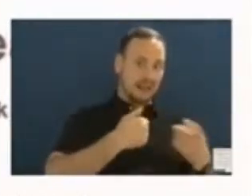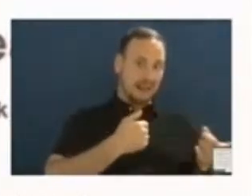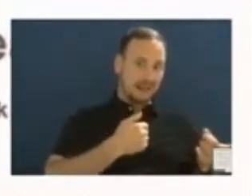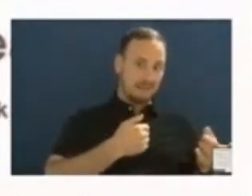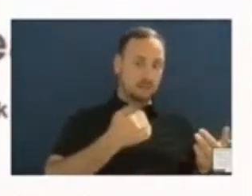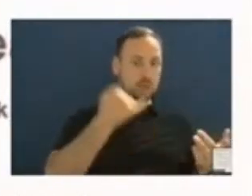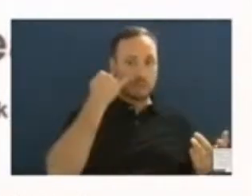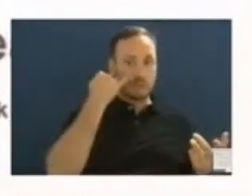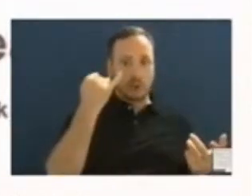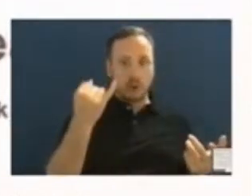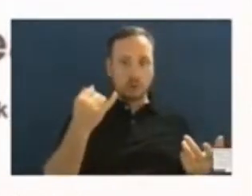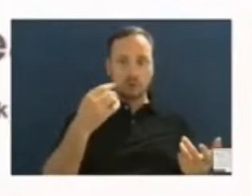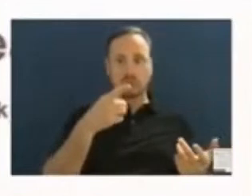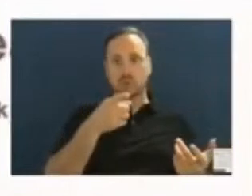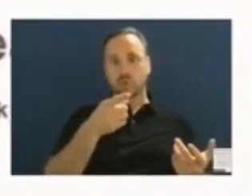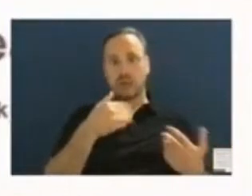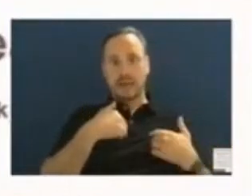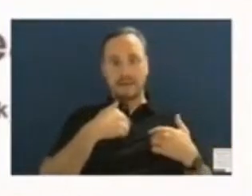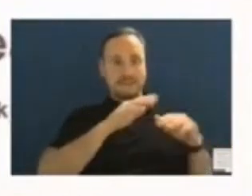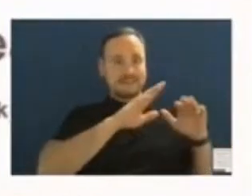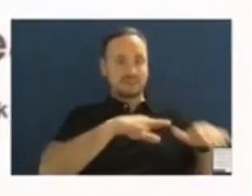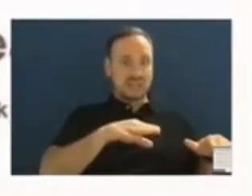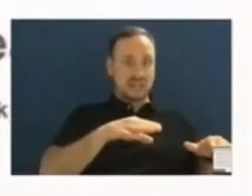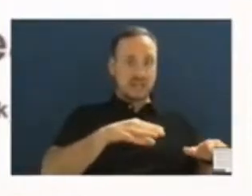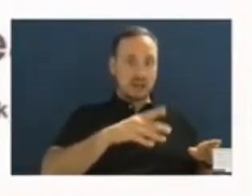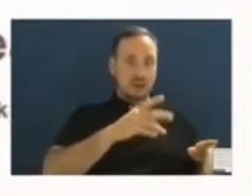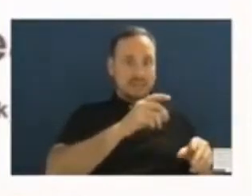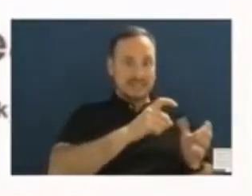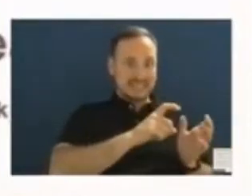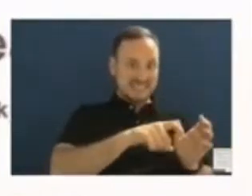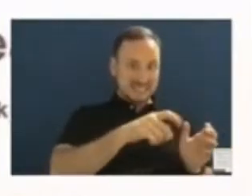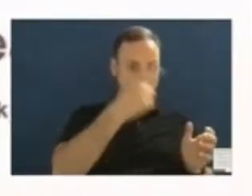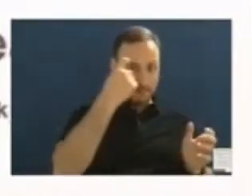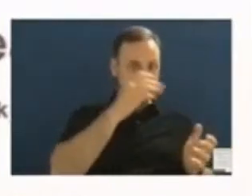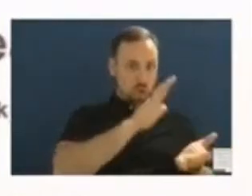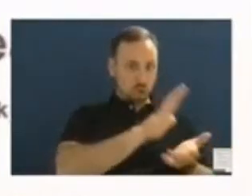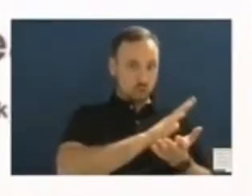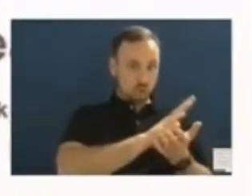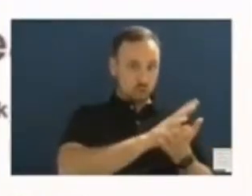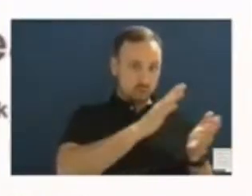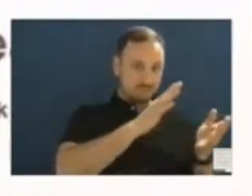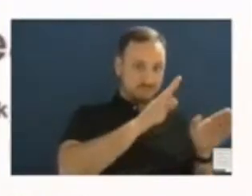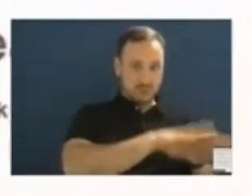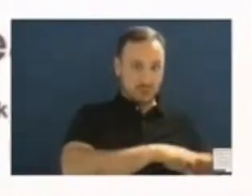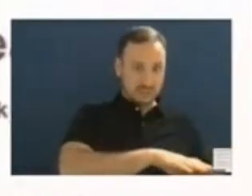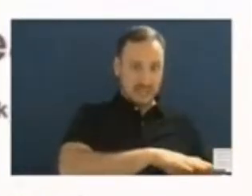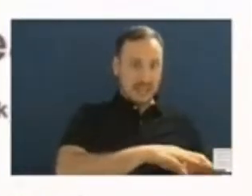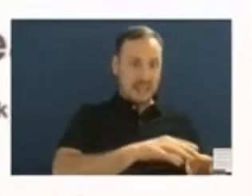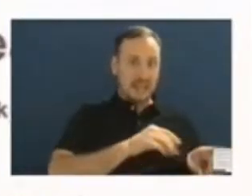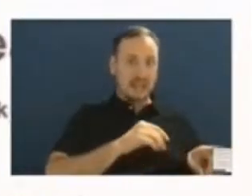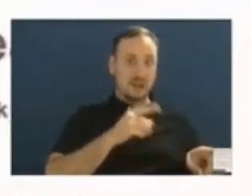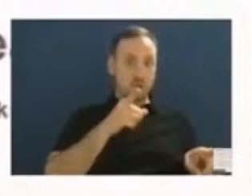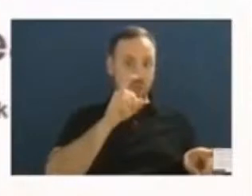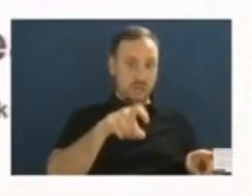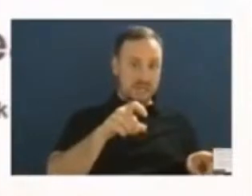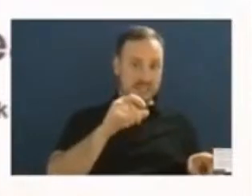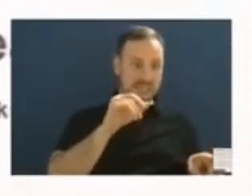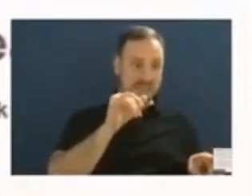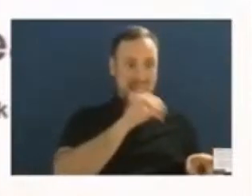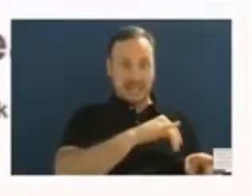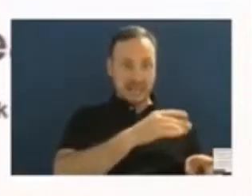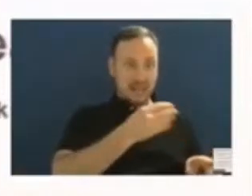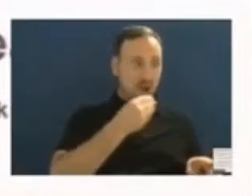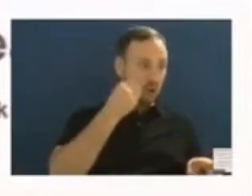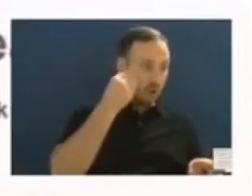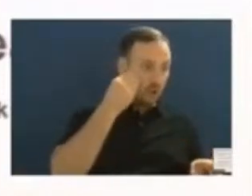needs because your child's school has shut down or they're under remote learning and you need to take advantage of that leave, that's available for